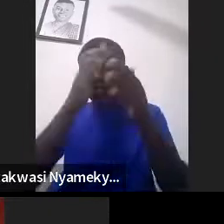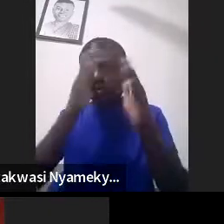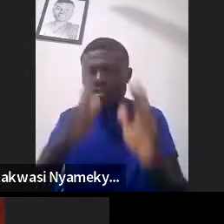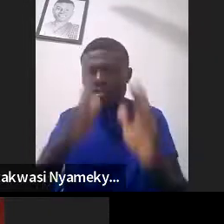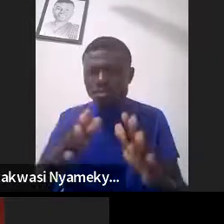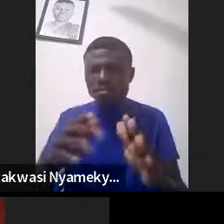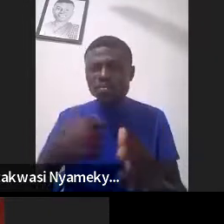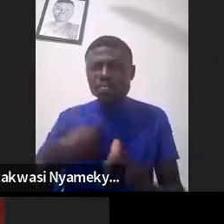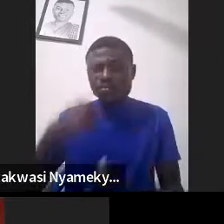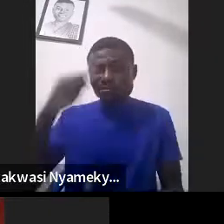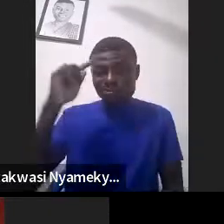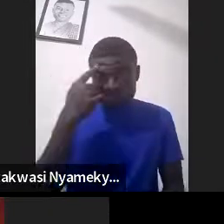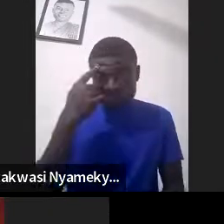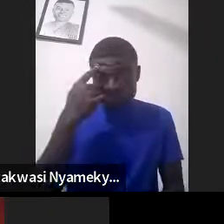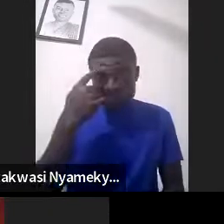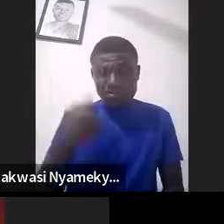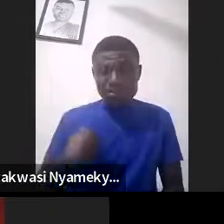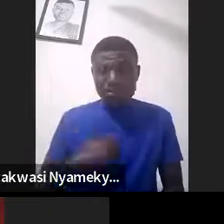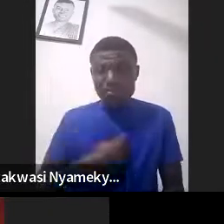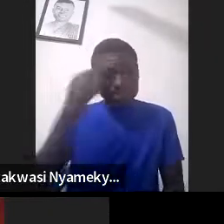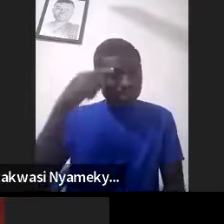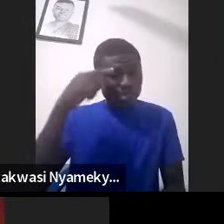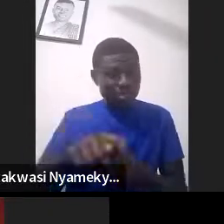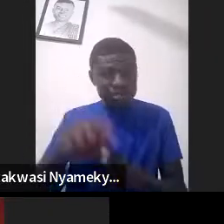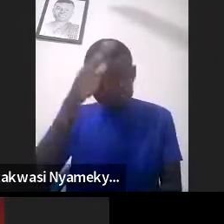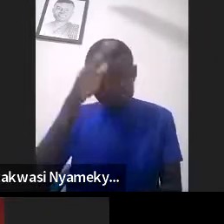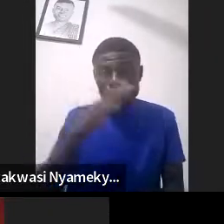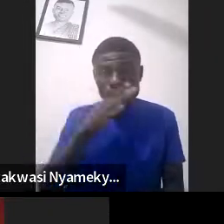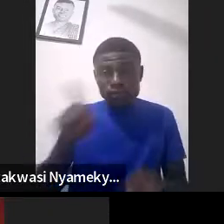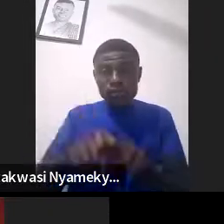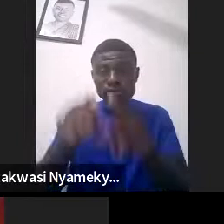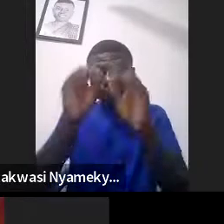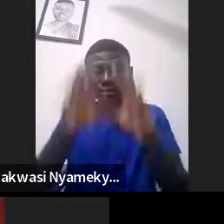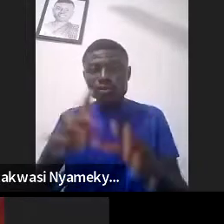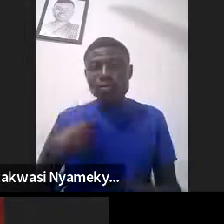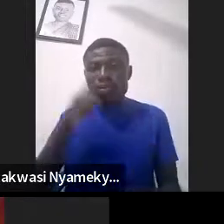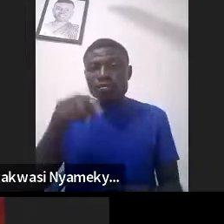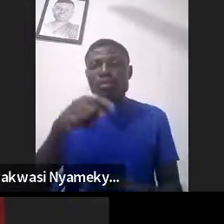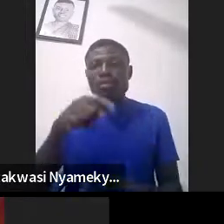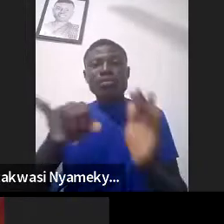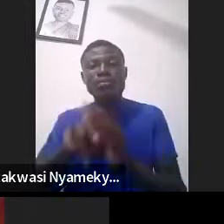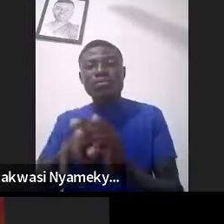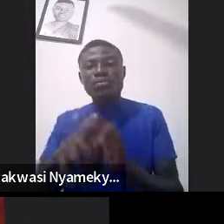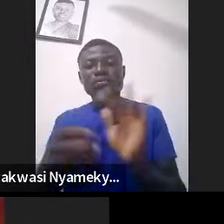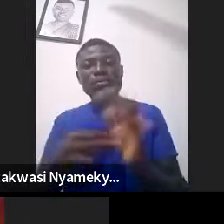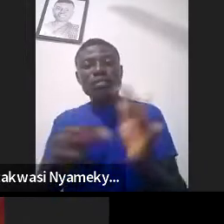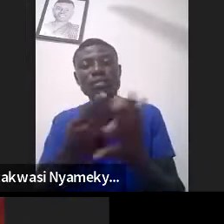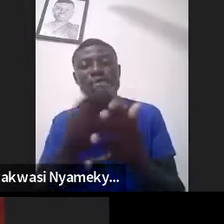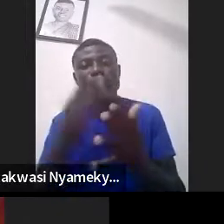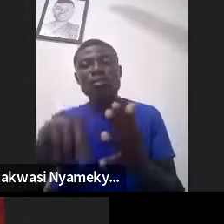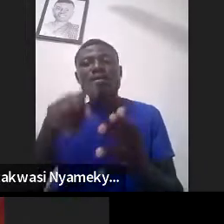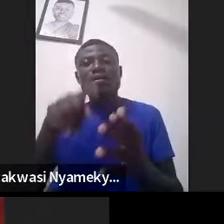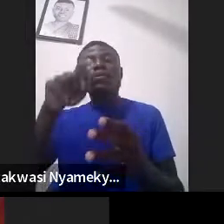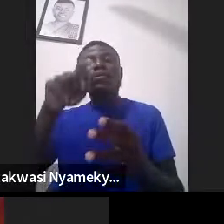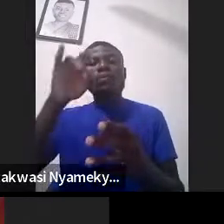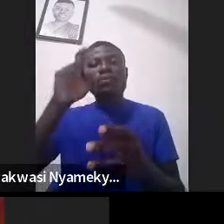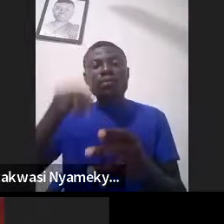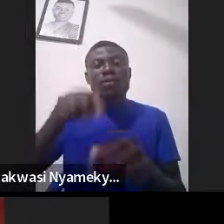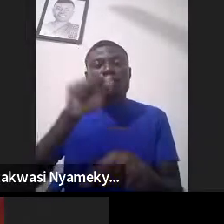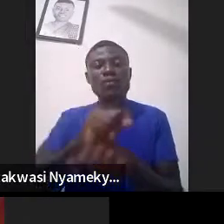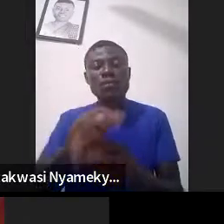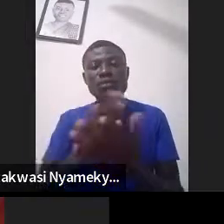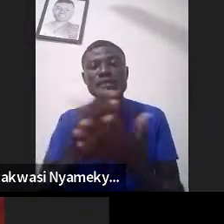we, as parents and even as a teacher, we need to find their strengths, whether it's something,